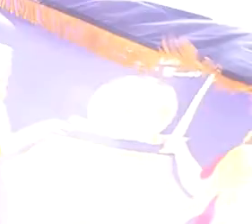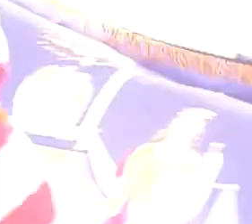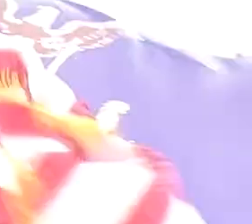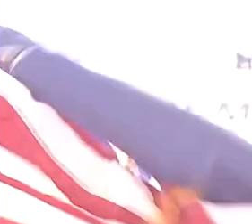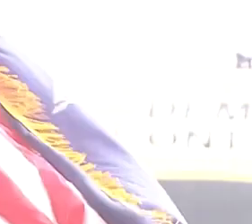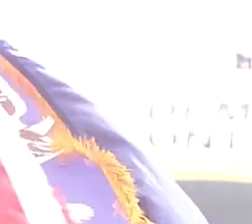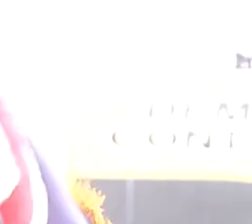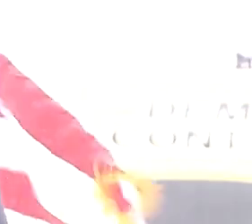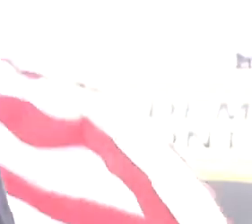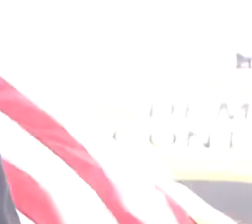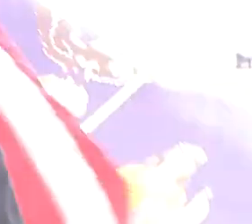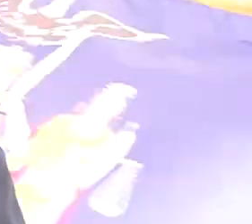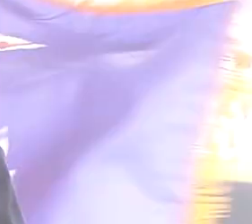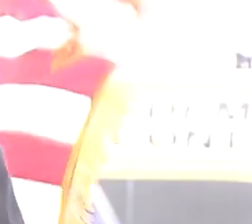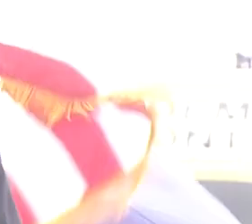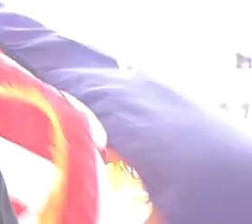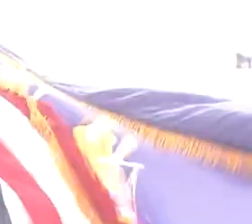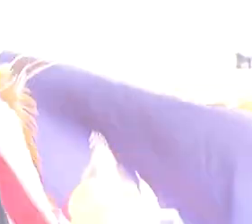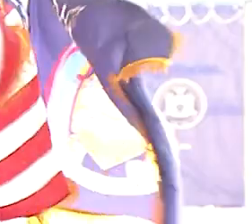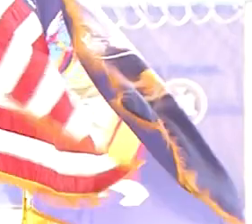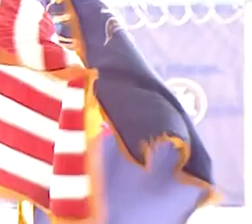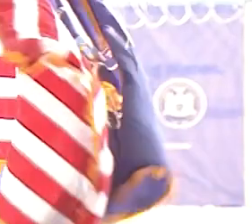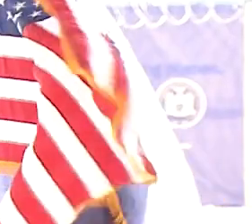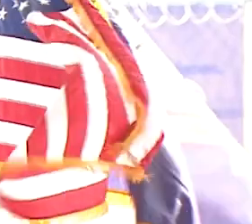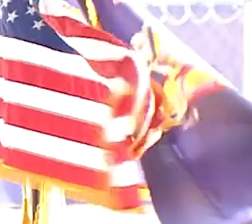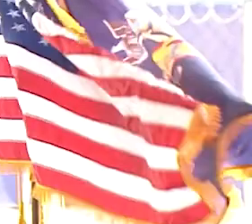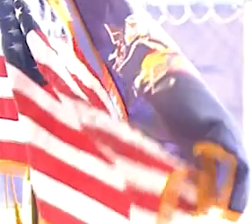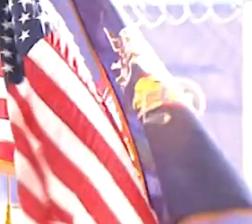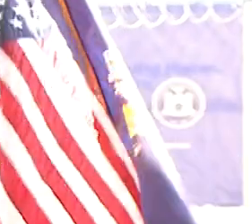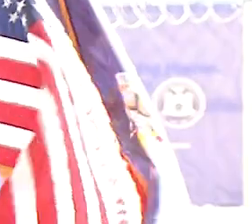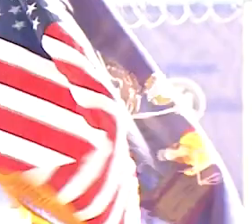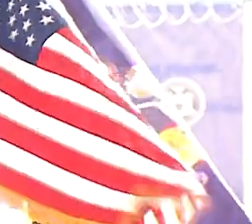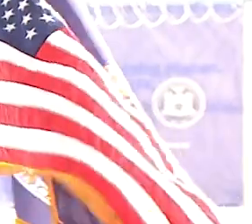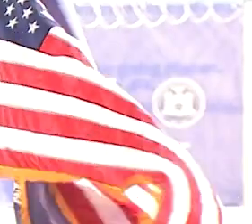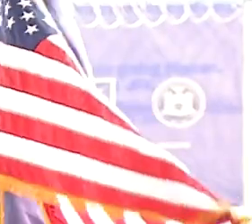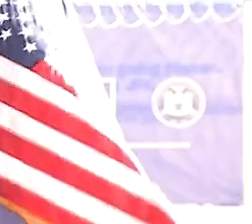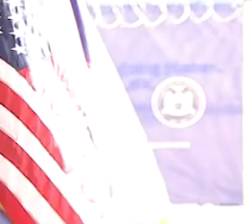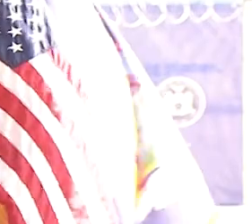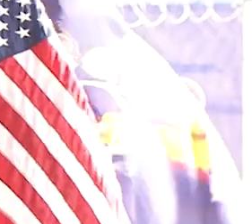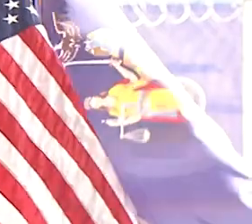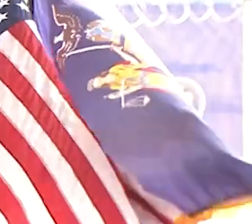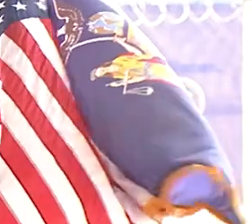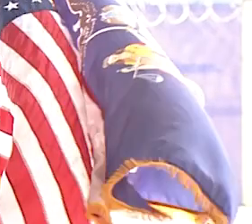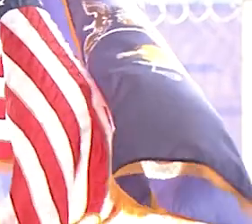America. Terry, thank you for coming up from Washington and being with us.